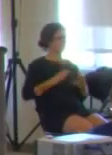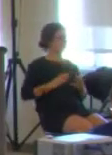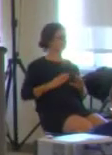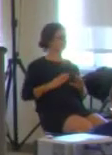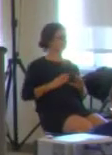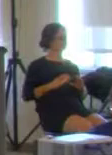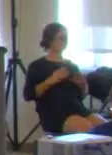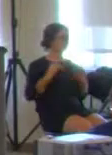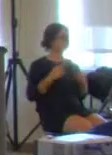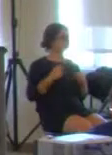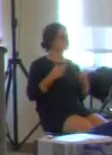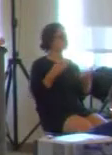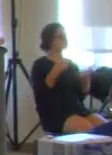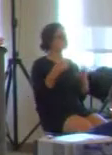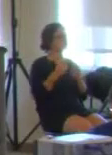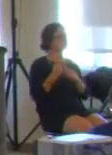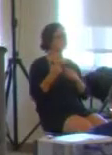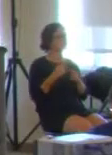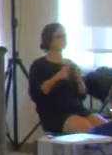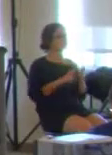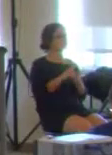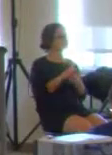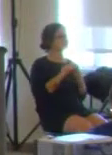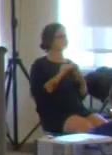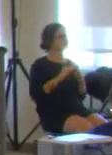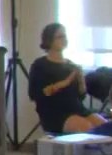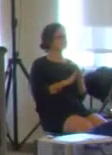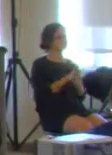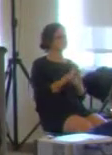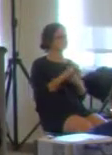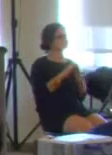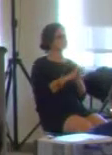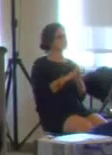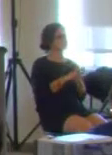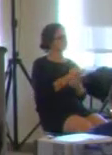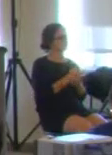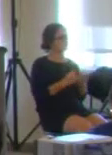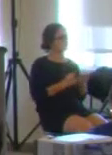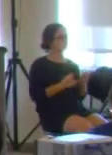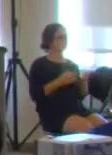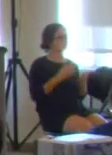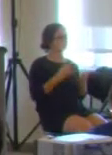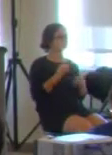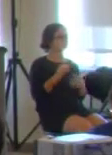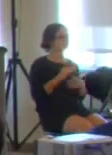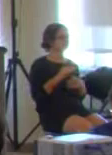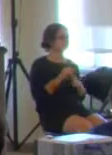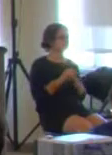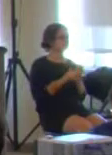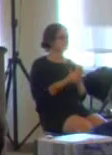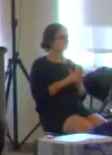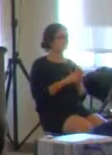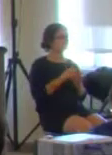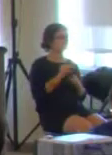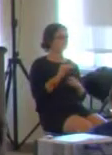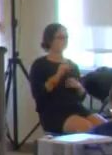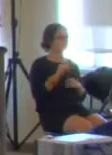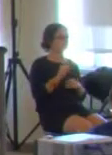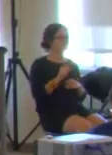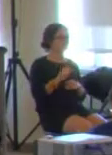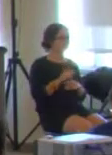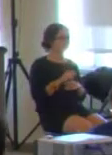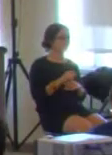work with all of the universities and City College, Academy of Arts, San Francisco State, Mills, with